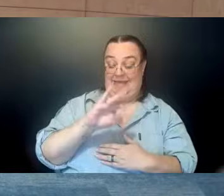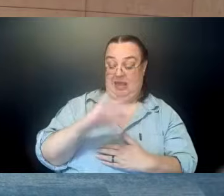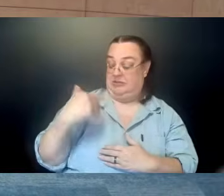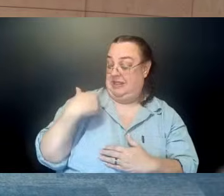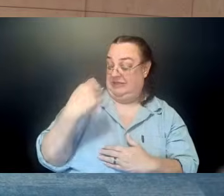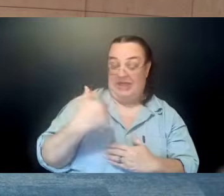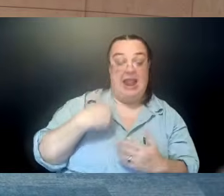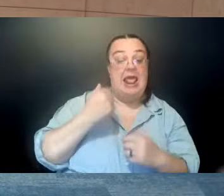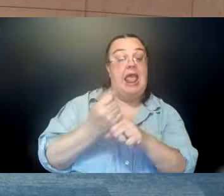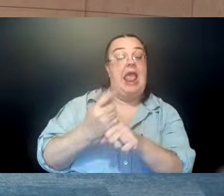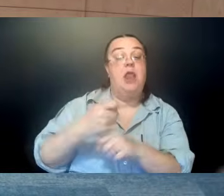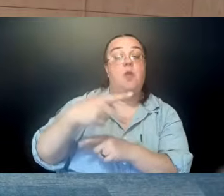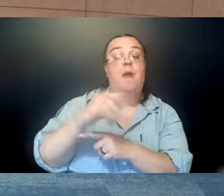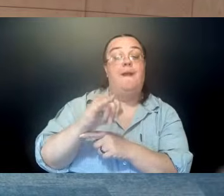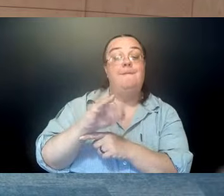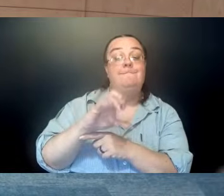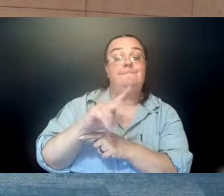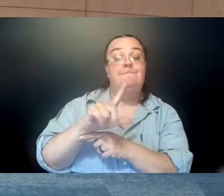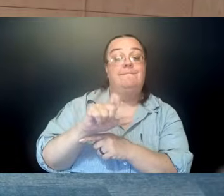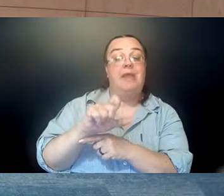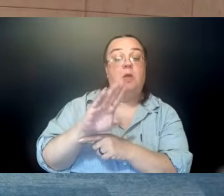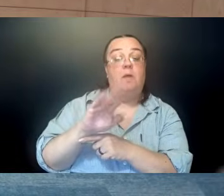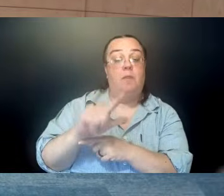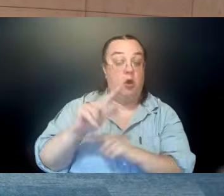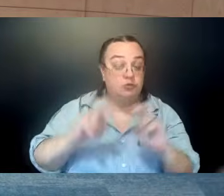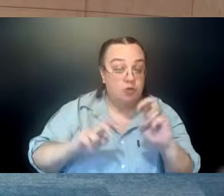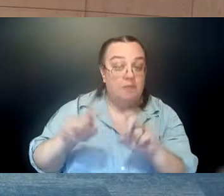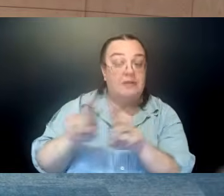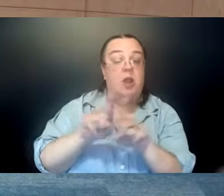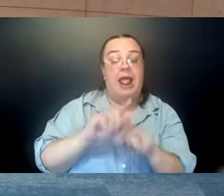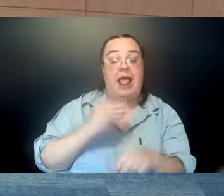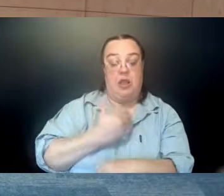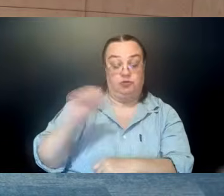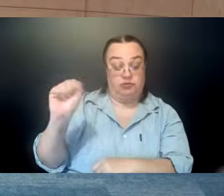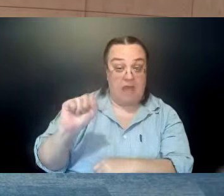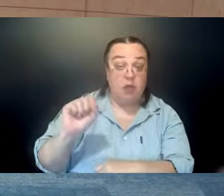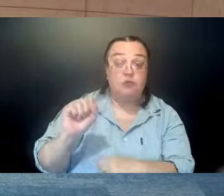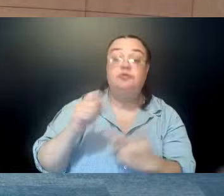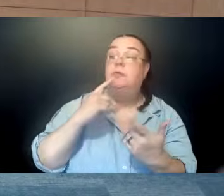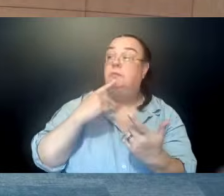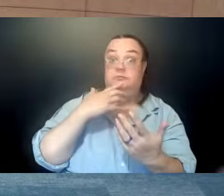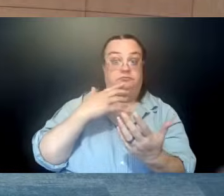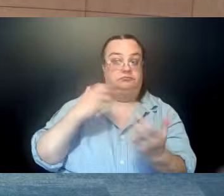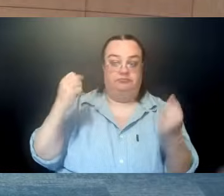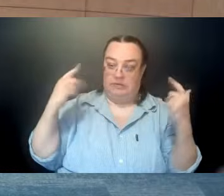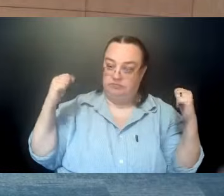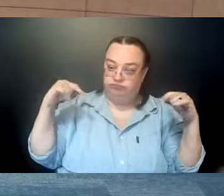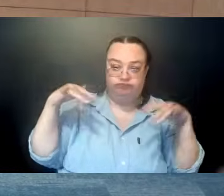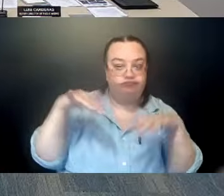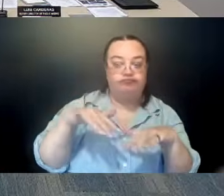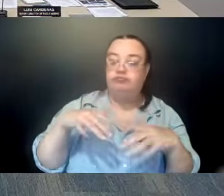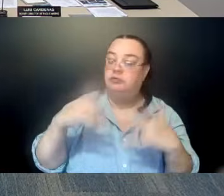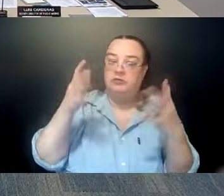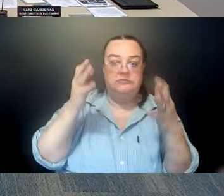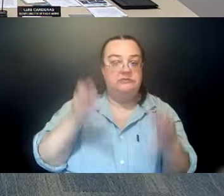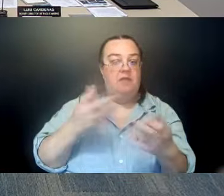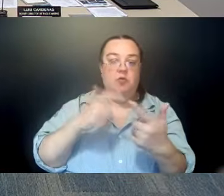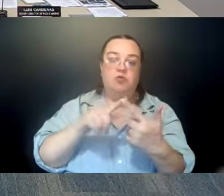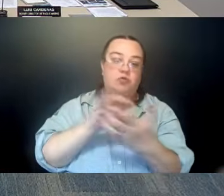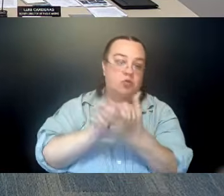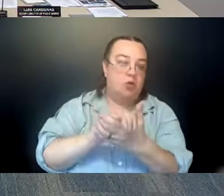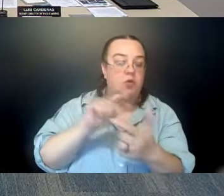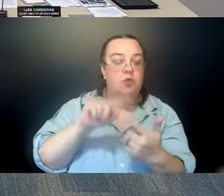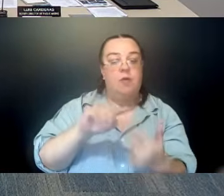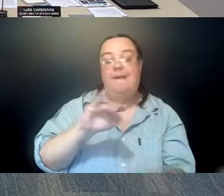annual pickleball tournament as well as our scholarship. It was well attended. Definitely congratulations to Ms.